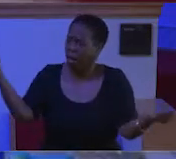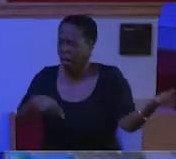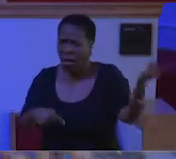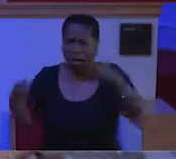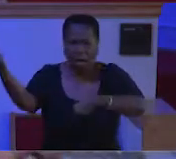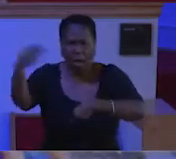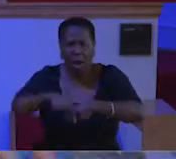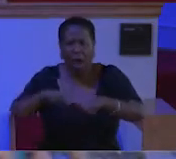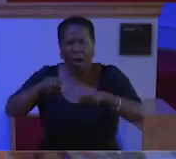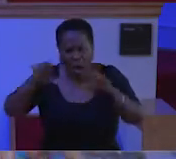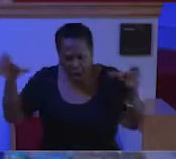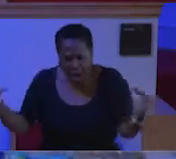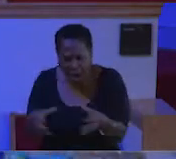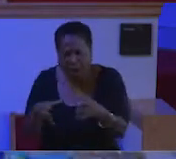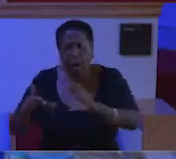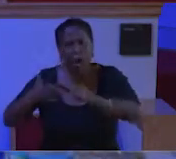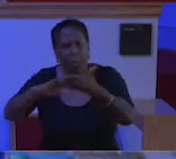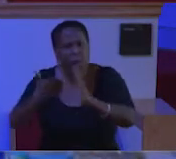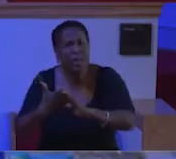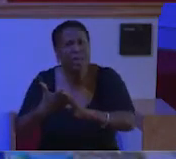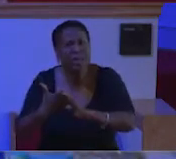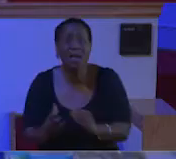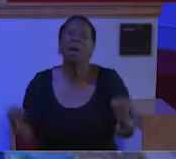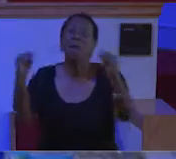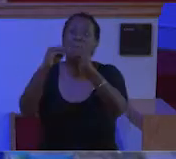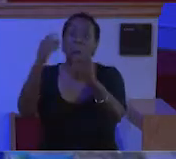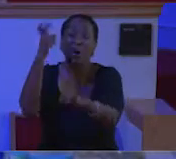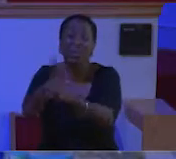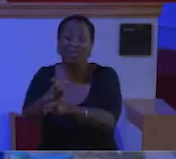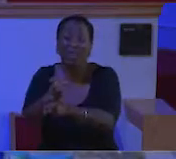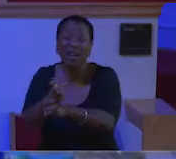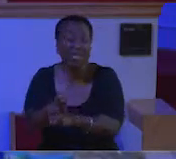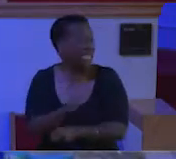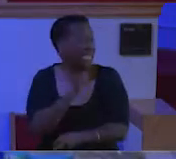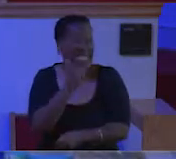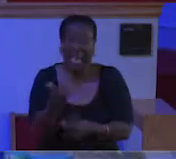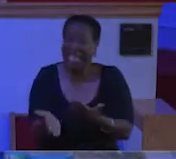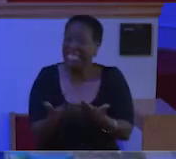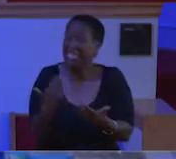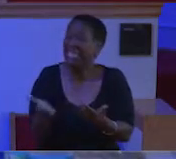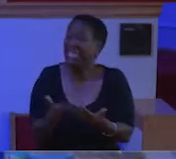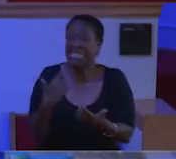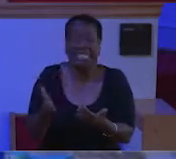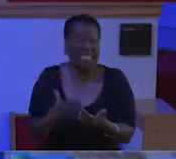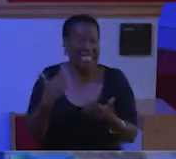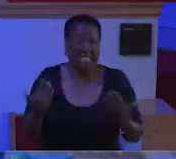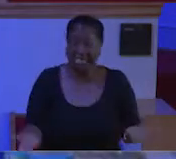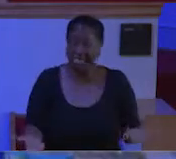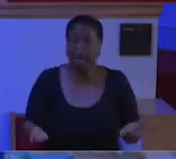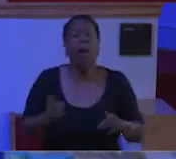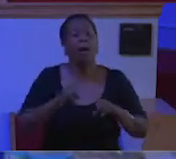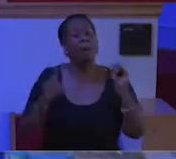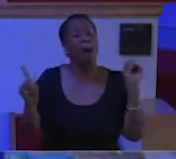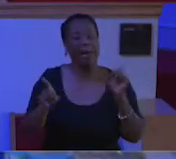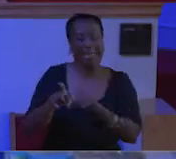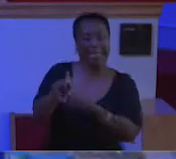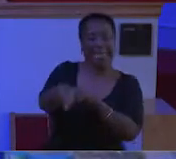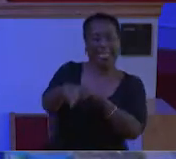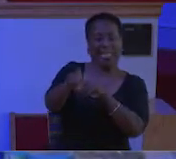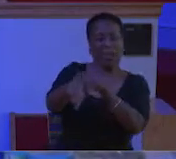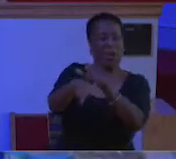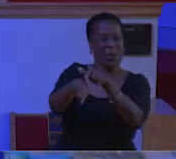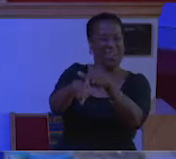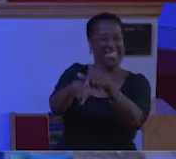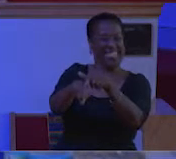larger context of community. It's not an easy thing, but it is a necessary